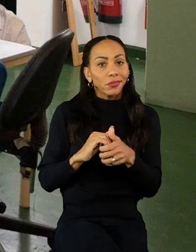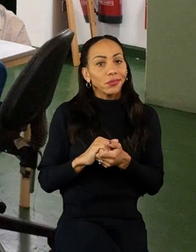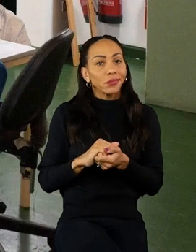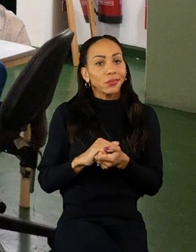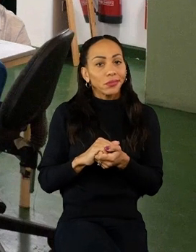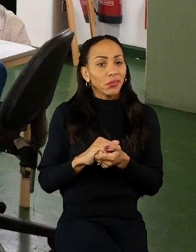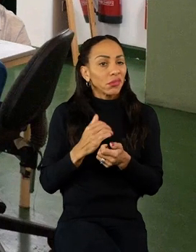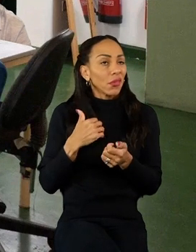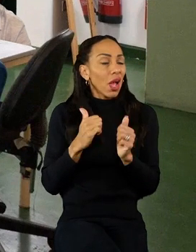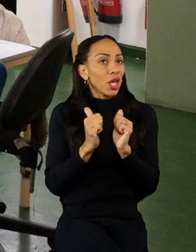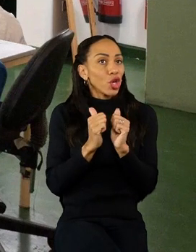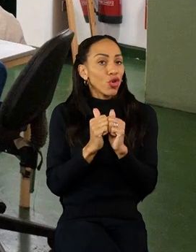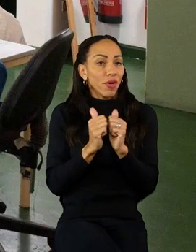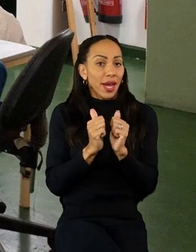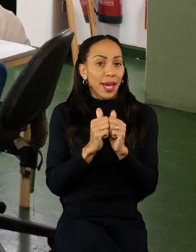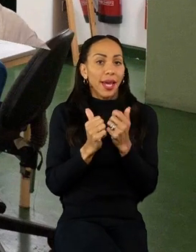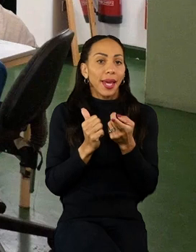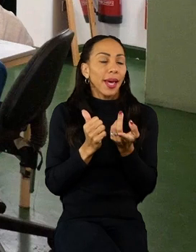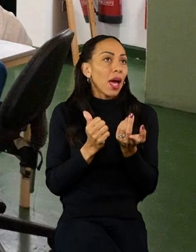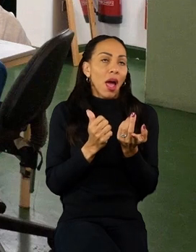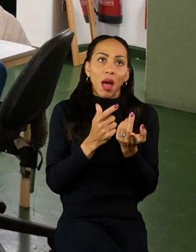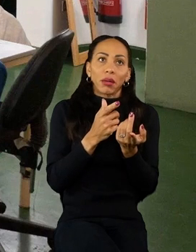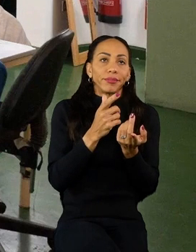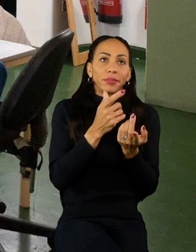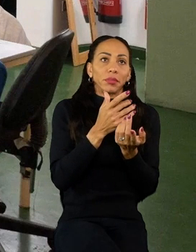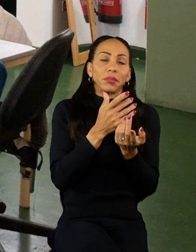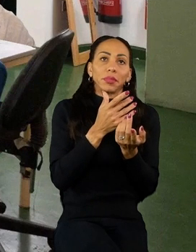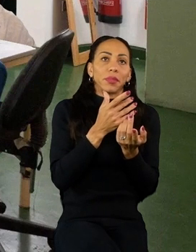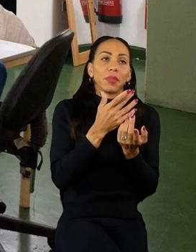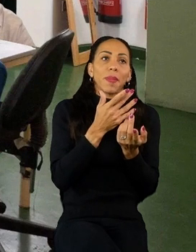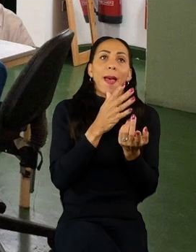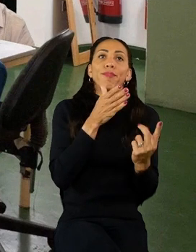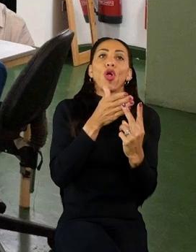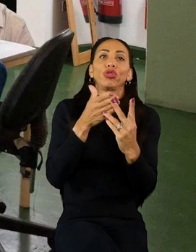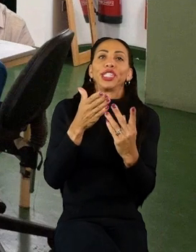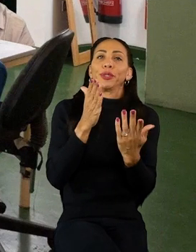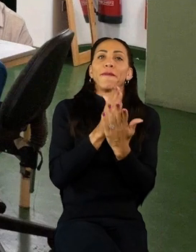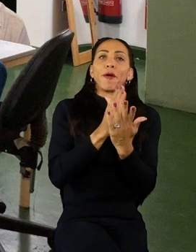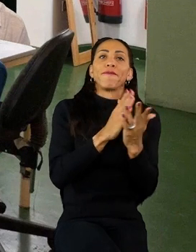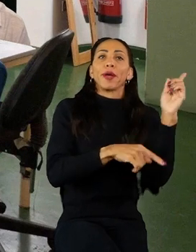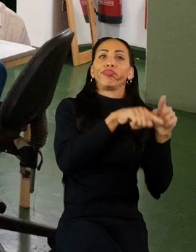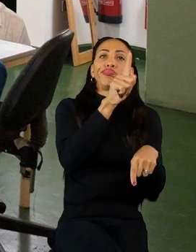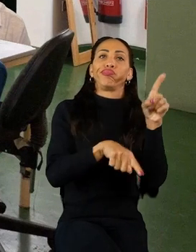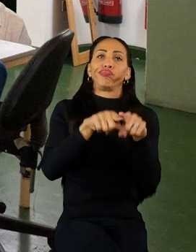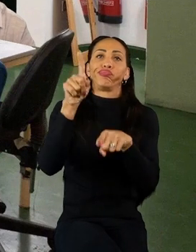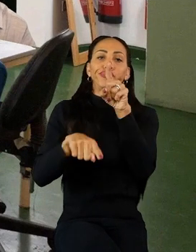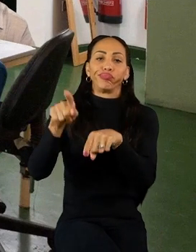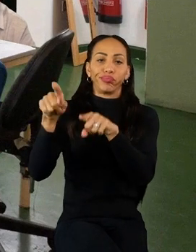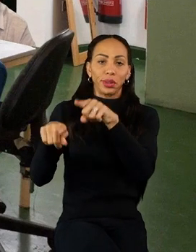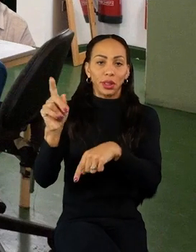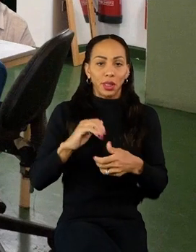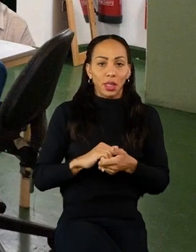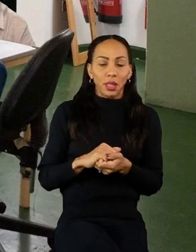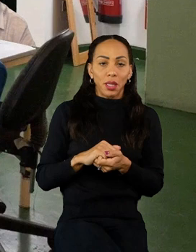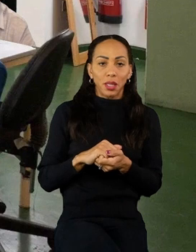say? No, I mean, I just echo what you said about the kind of diversity of approaches, and you'll see, you know, that,